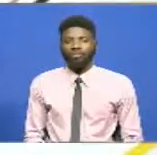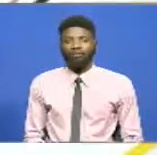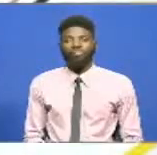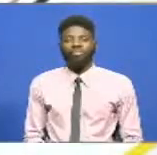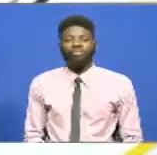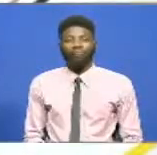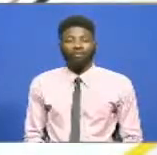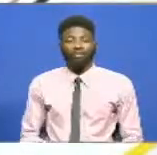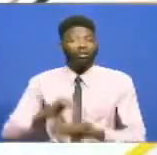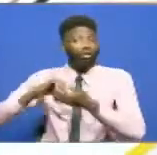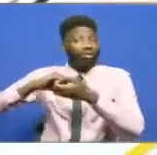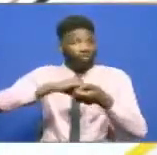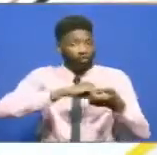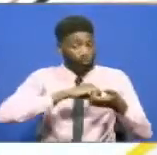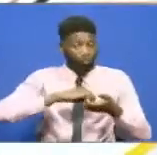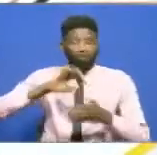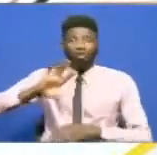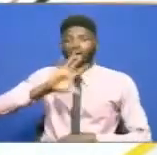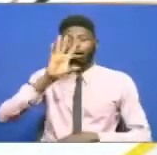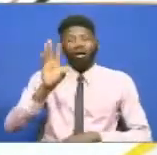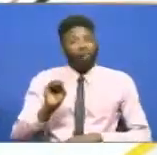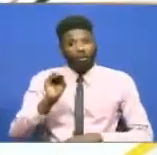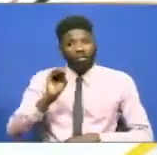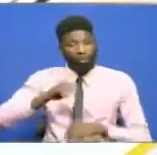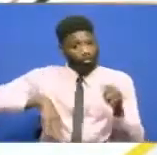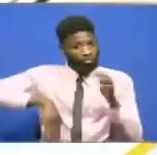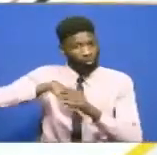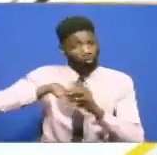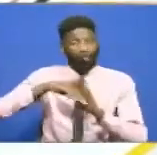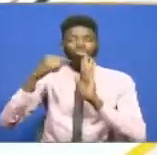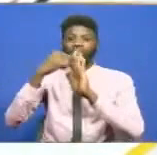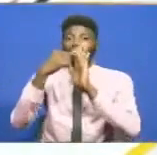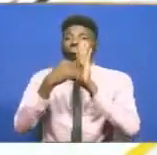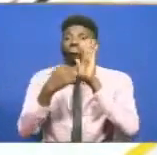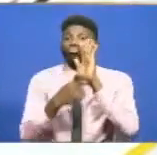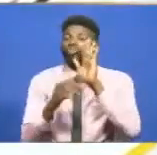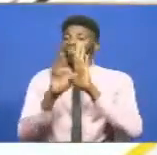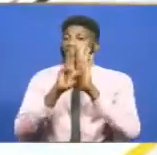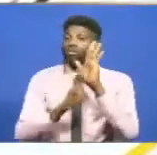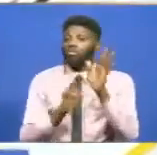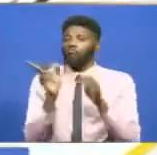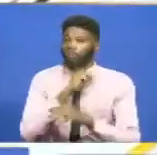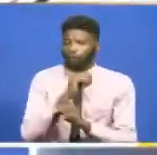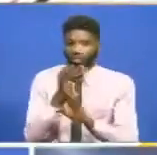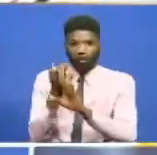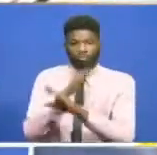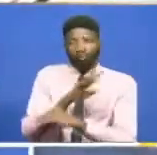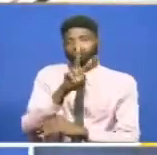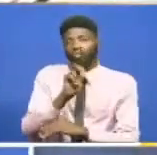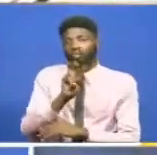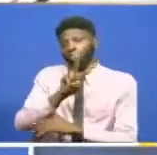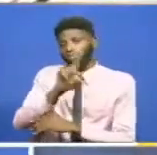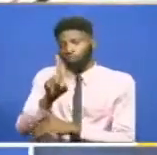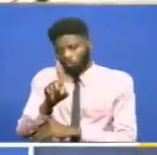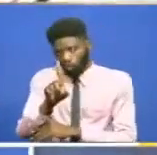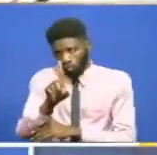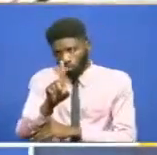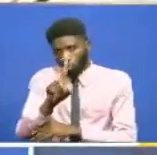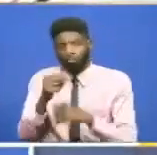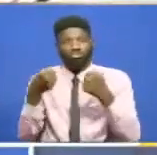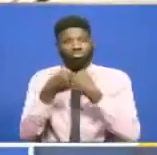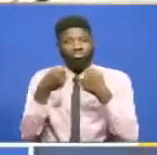The Confederation of African Football has set guidelines ahead of the resumption of the 2021 Africa Cup of Nations qualifiers. The